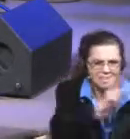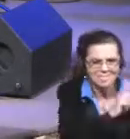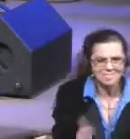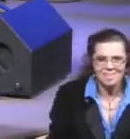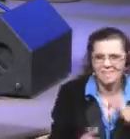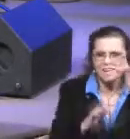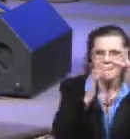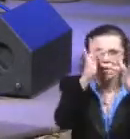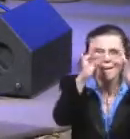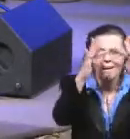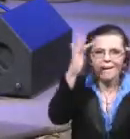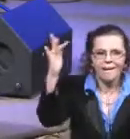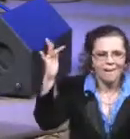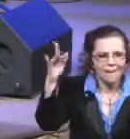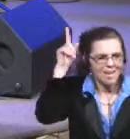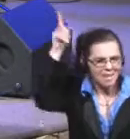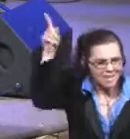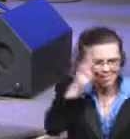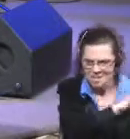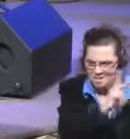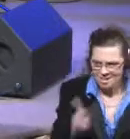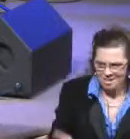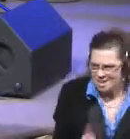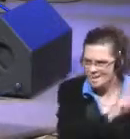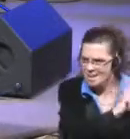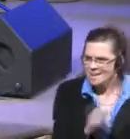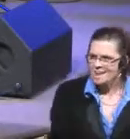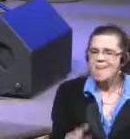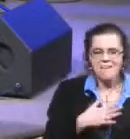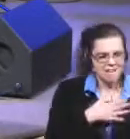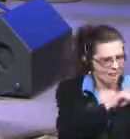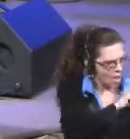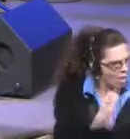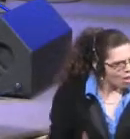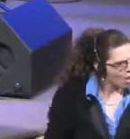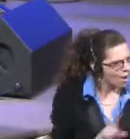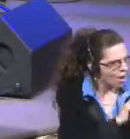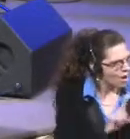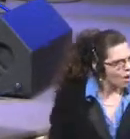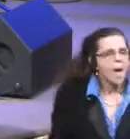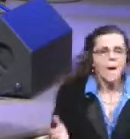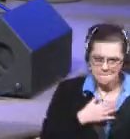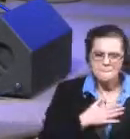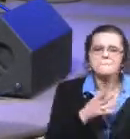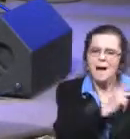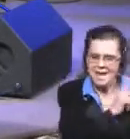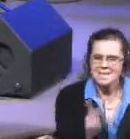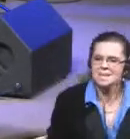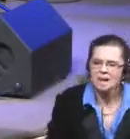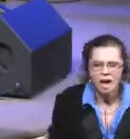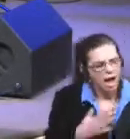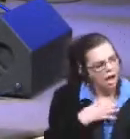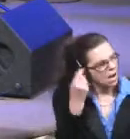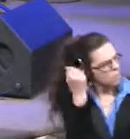heaven. He's the King of kings and Lord of lords. That's my King. And I'm wondering